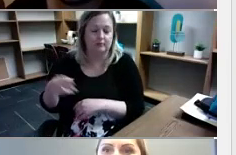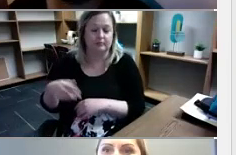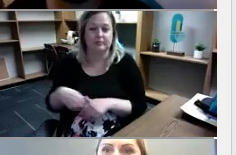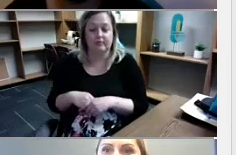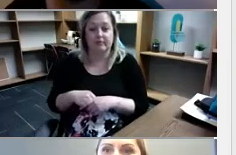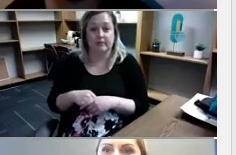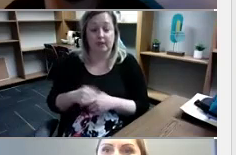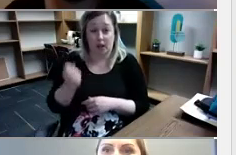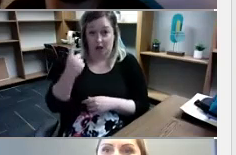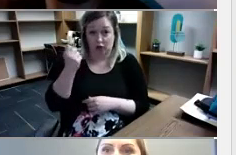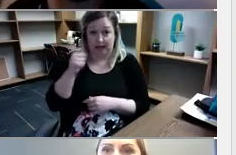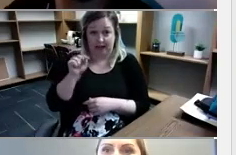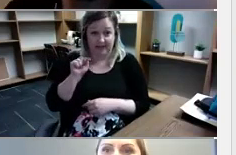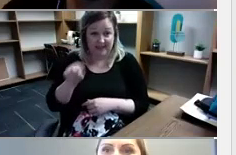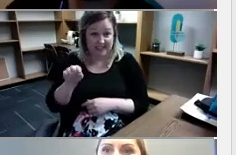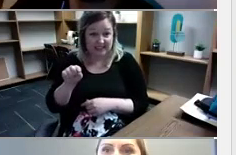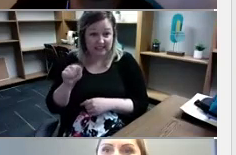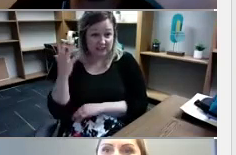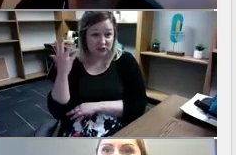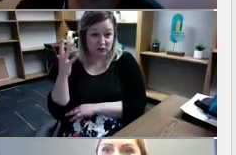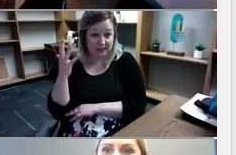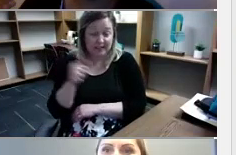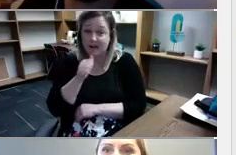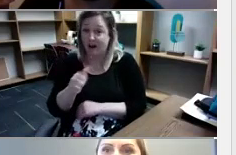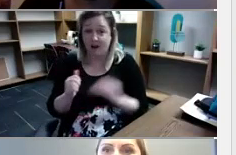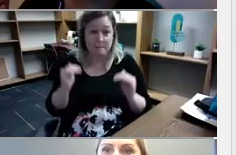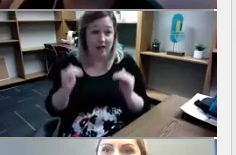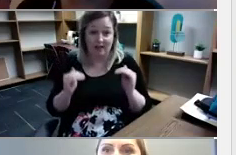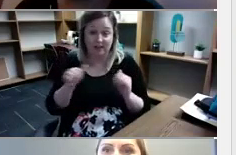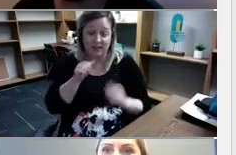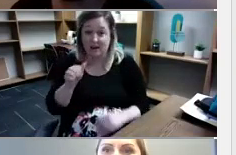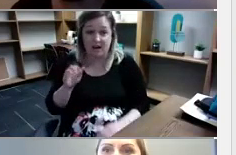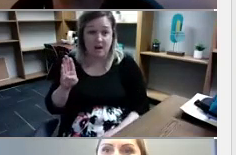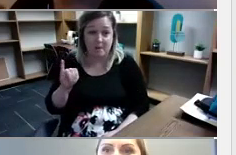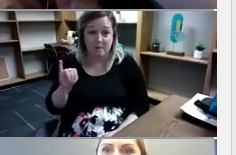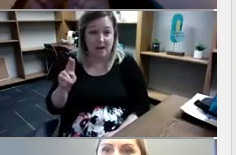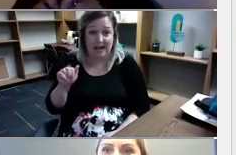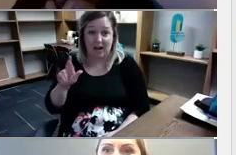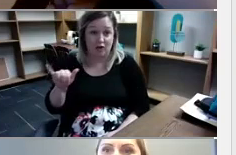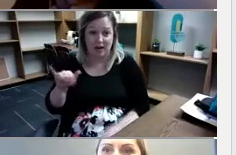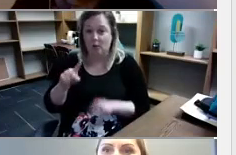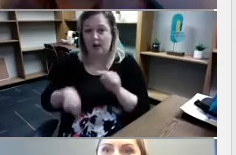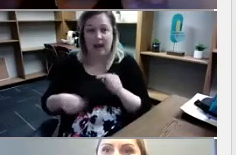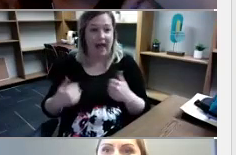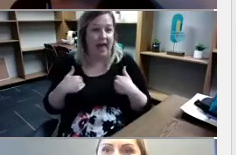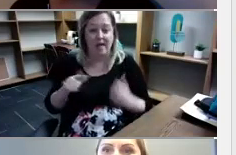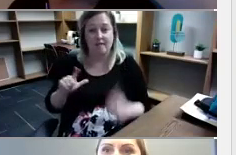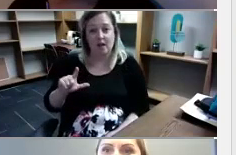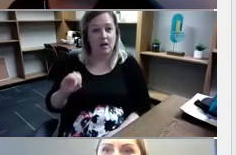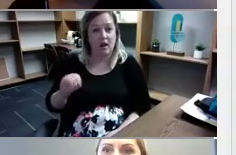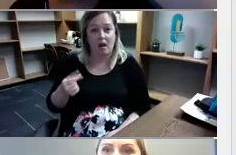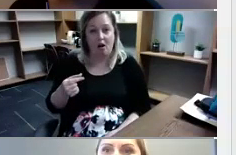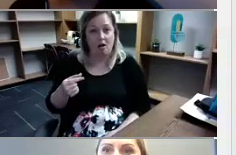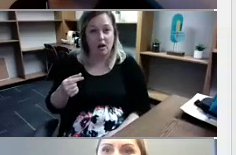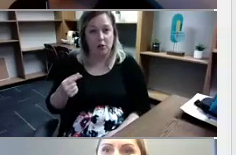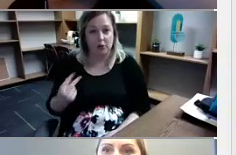binary tree, we are not guaranteed that we are again going to have log base 2, right? It's not going to be log base 2 because we are not dividing it